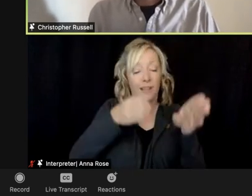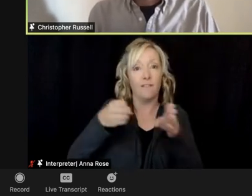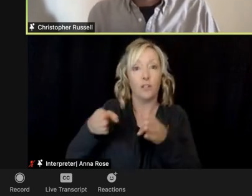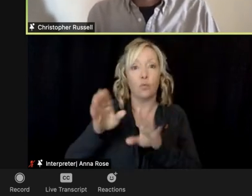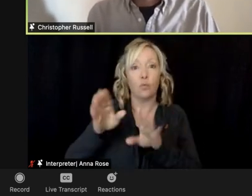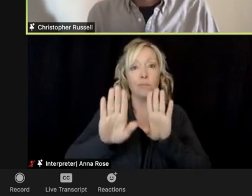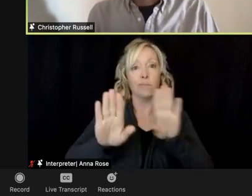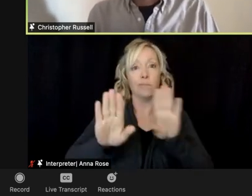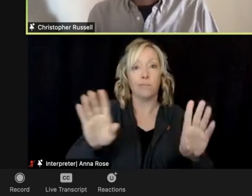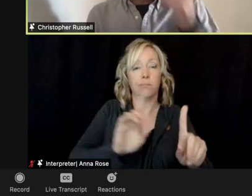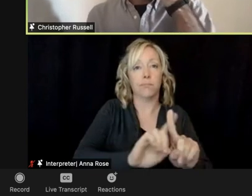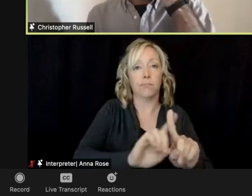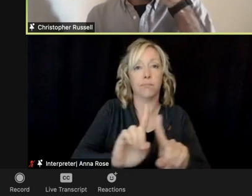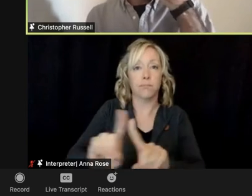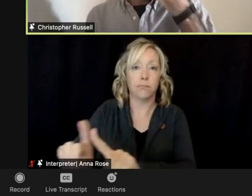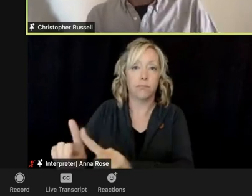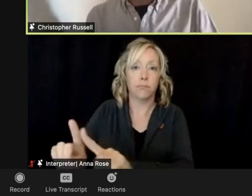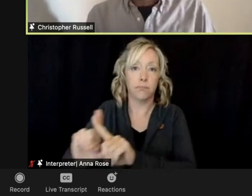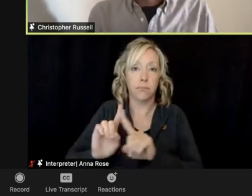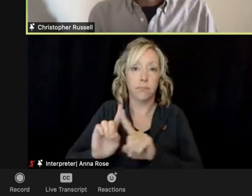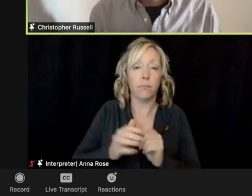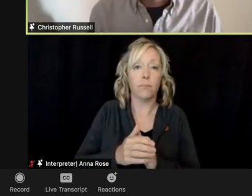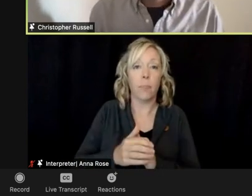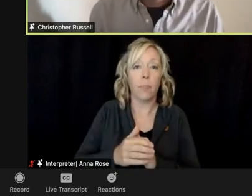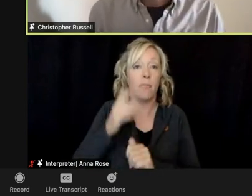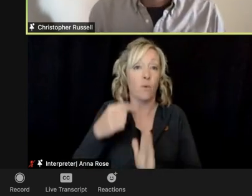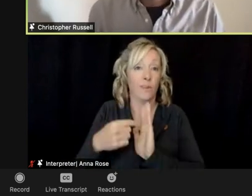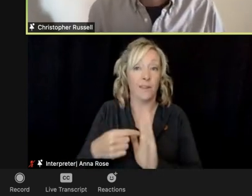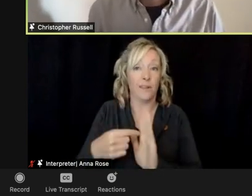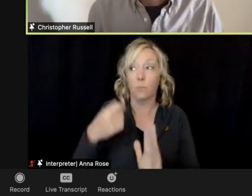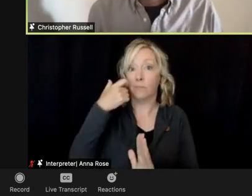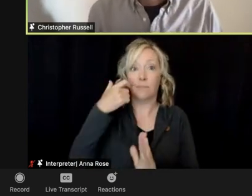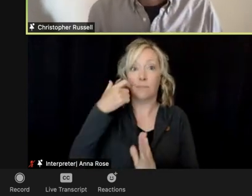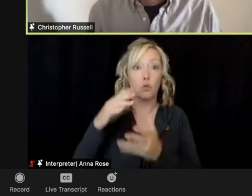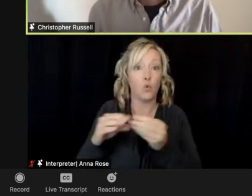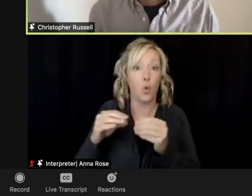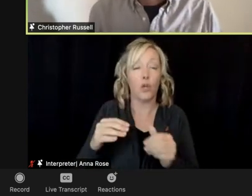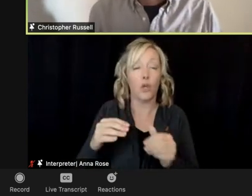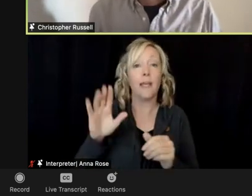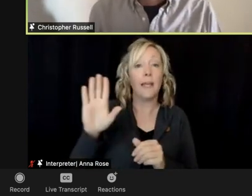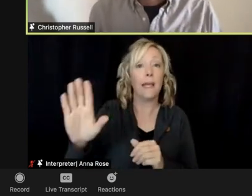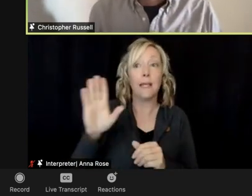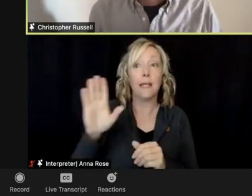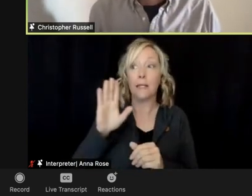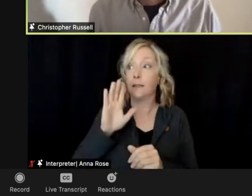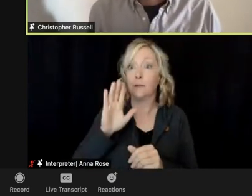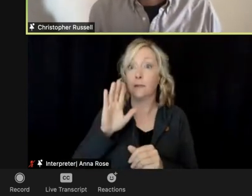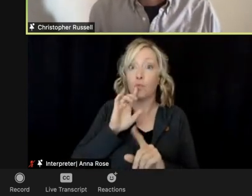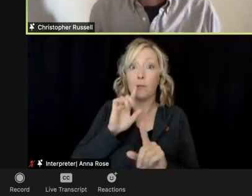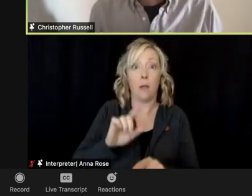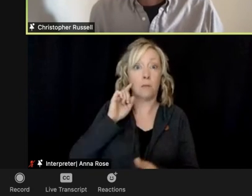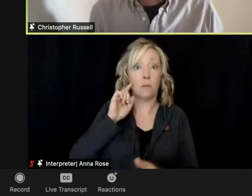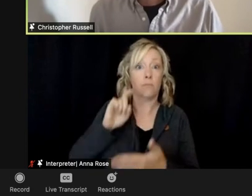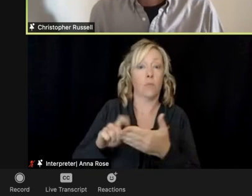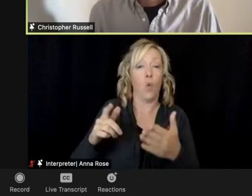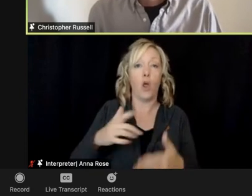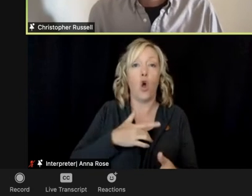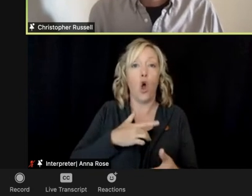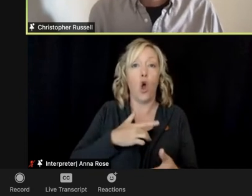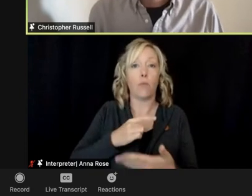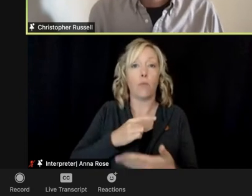For that little guy in the example I gave you, the heart rate was the one that we could identify. Maybe it's not the